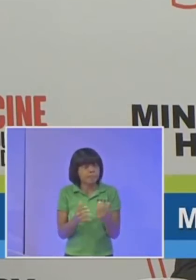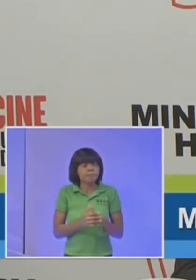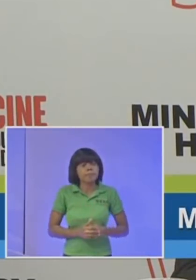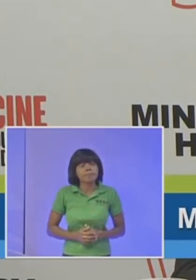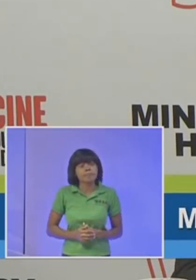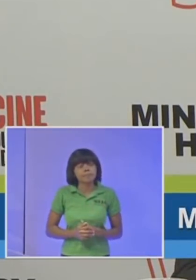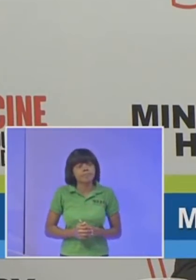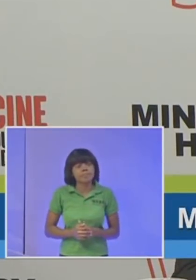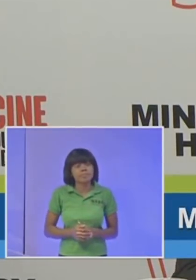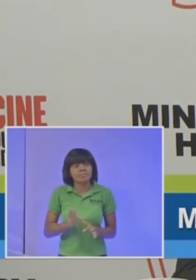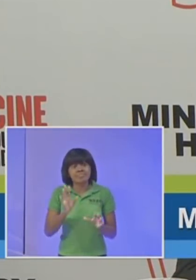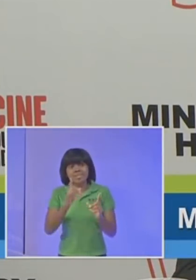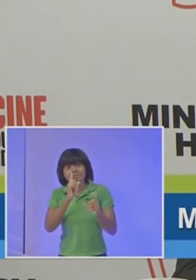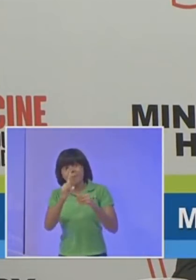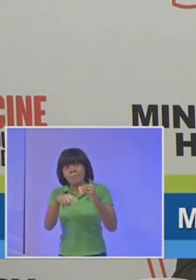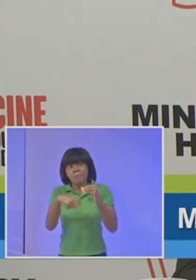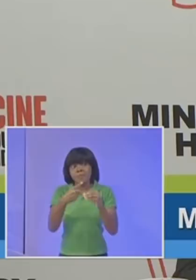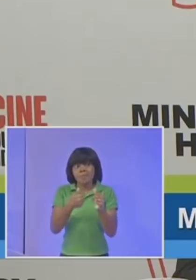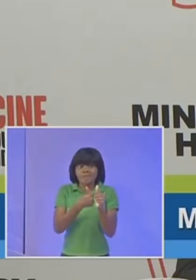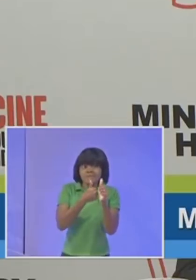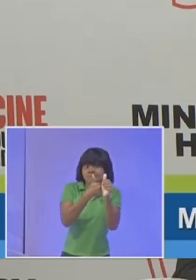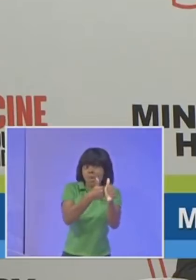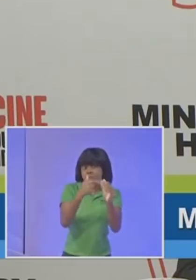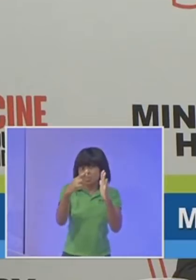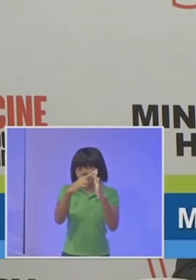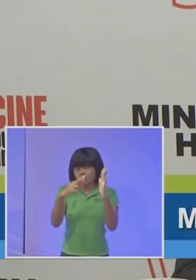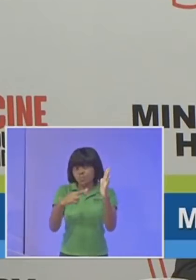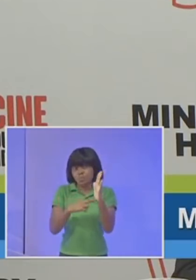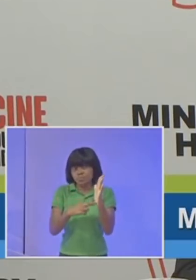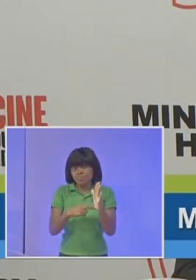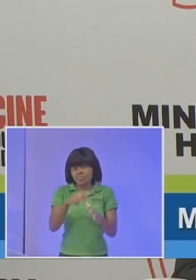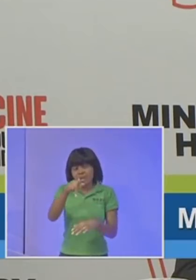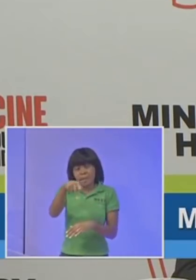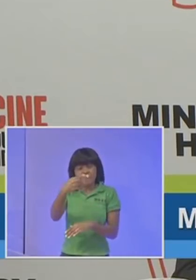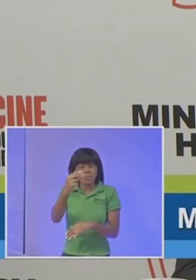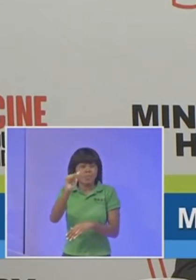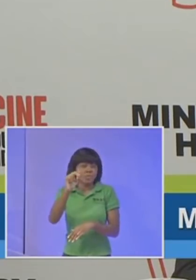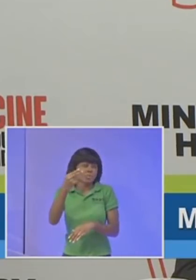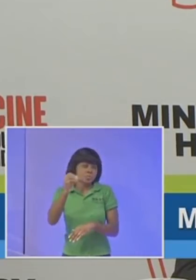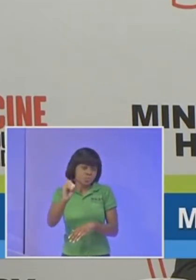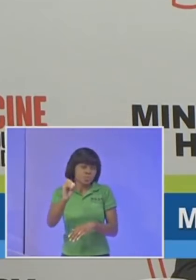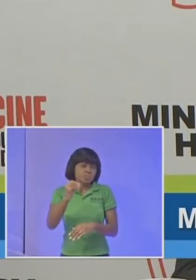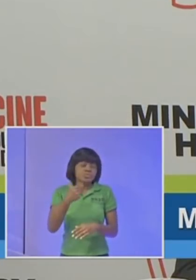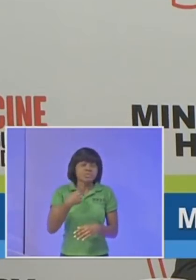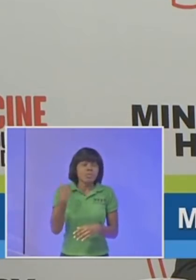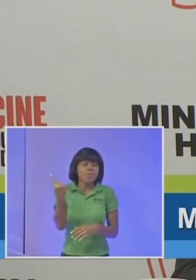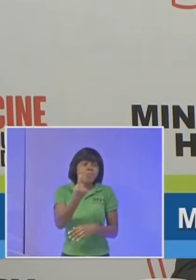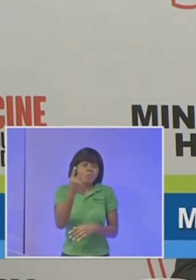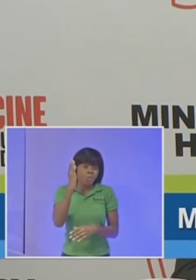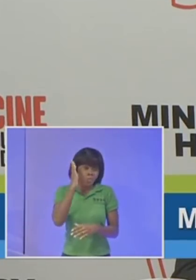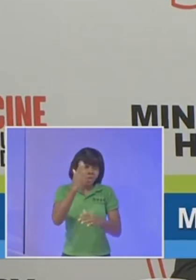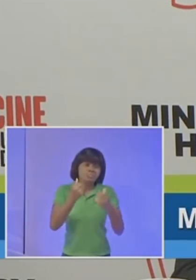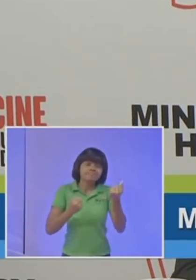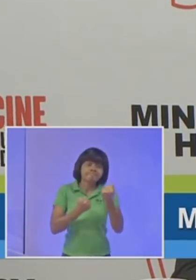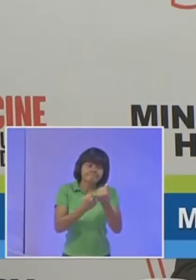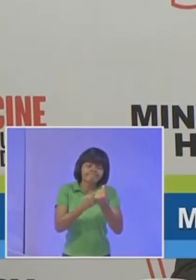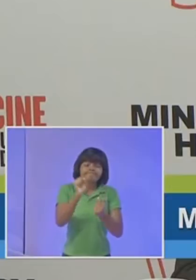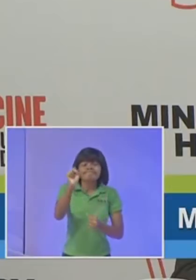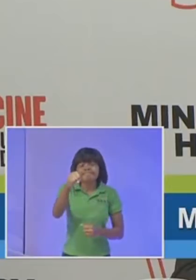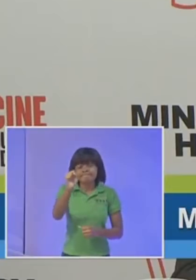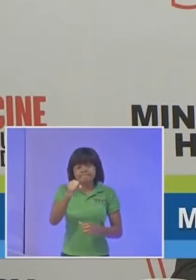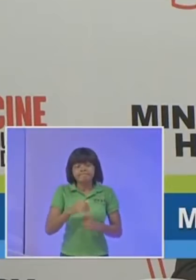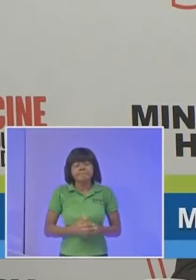to all those protocols. As we always say, the Honorable Prime Minister is informed, the decision is made,